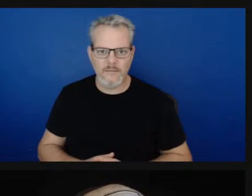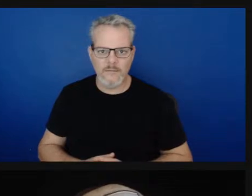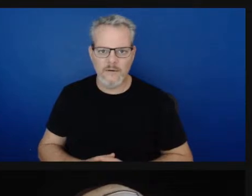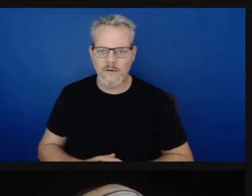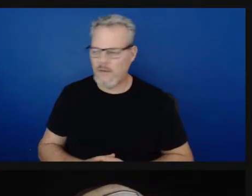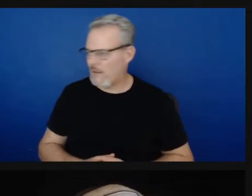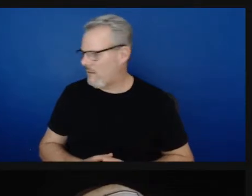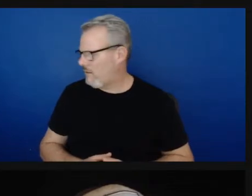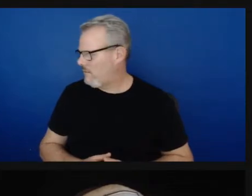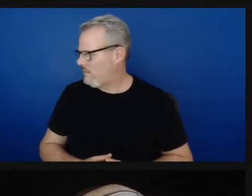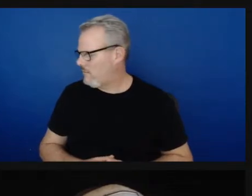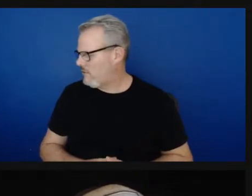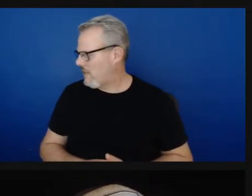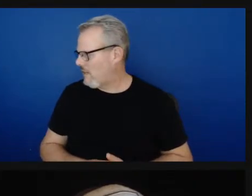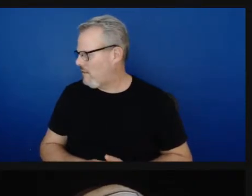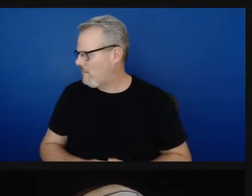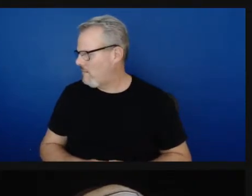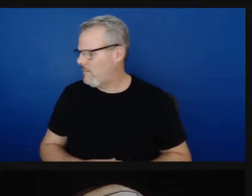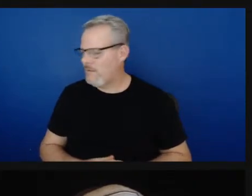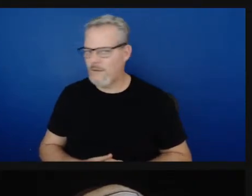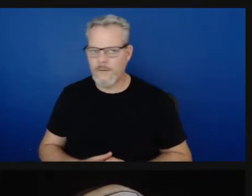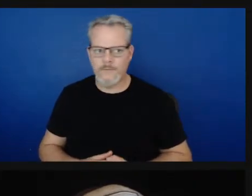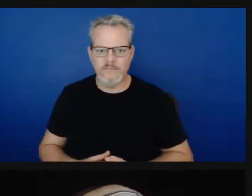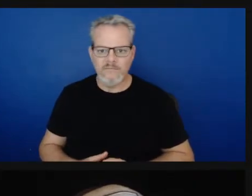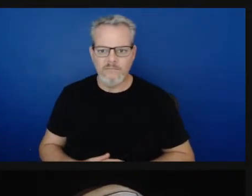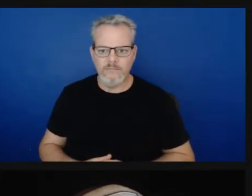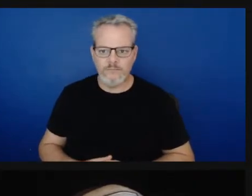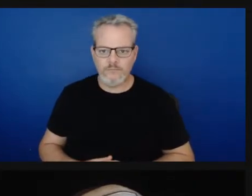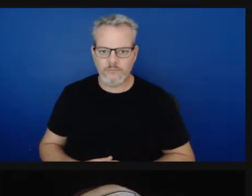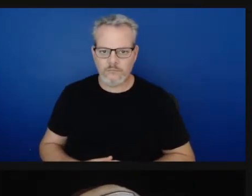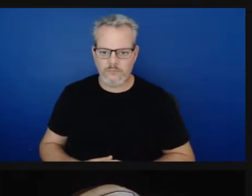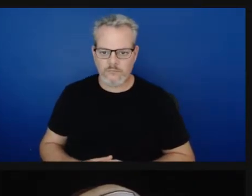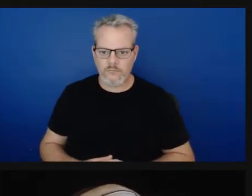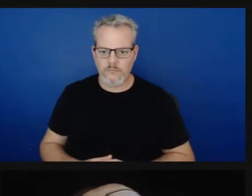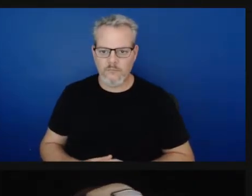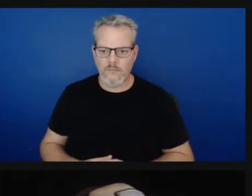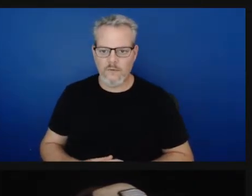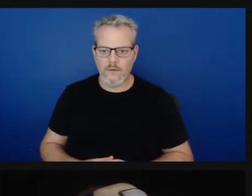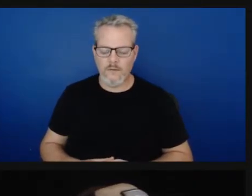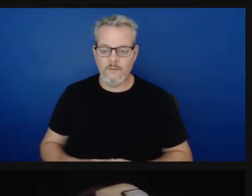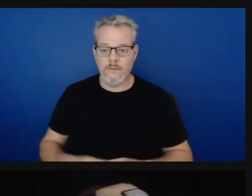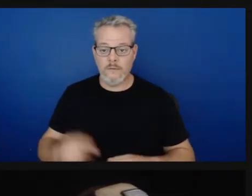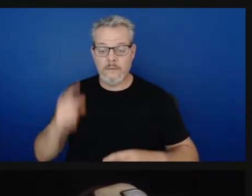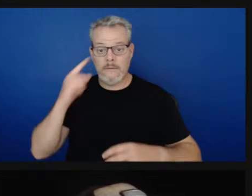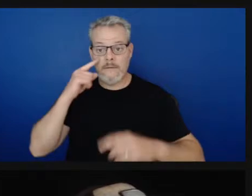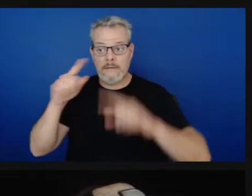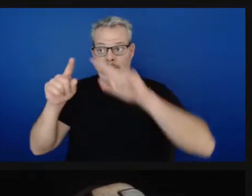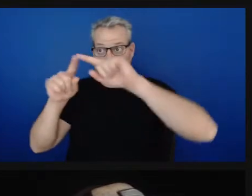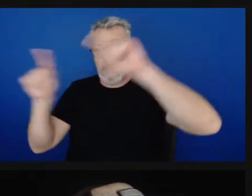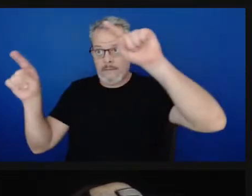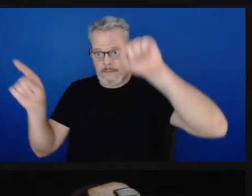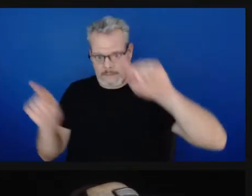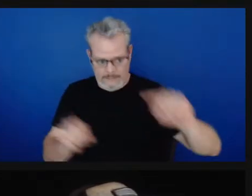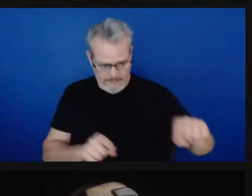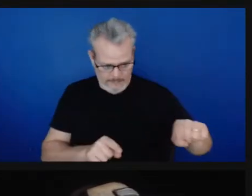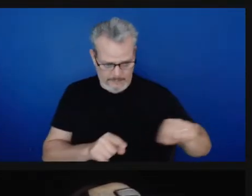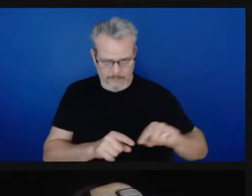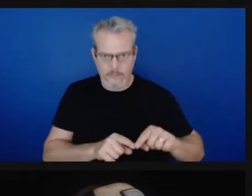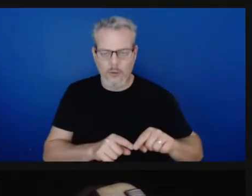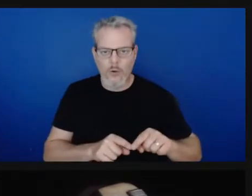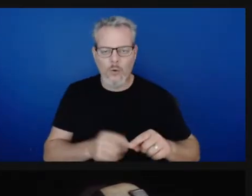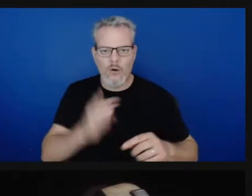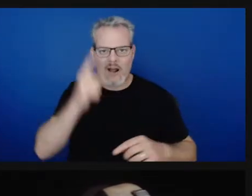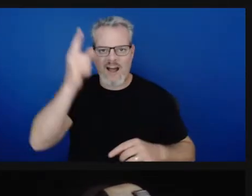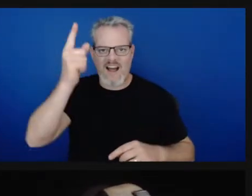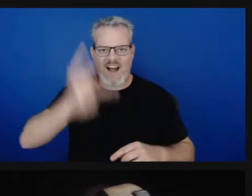B drawn on here. So we'll slice through the volcano from A to B and present